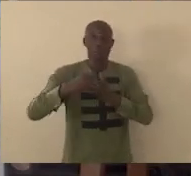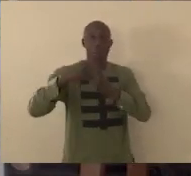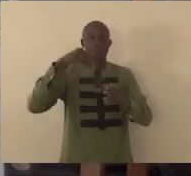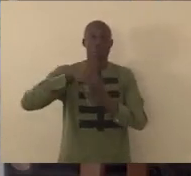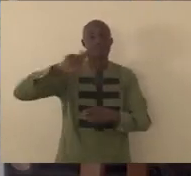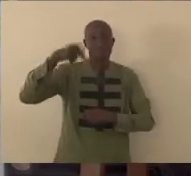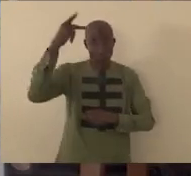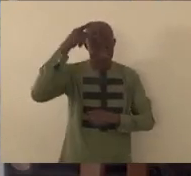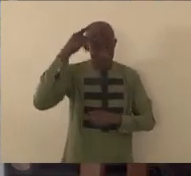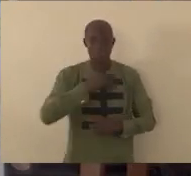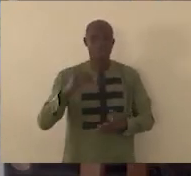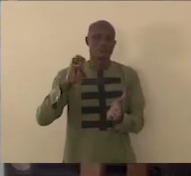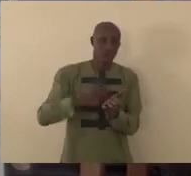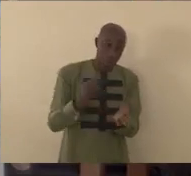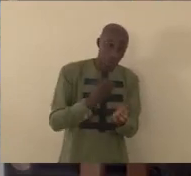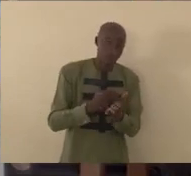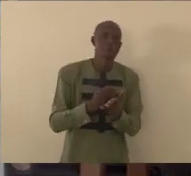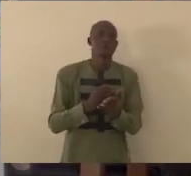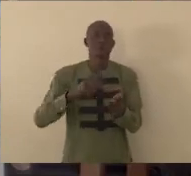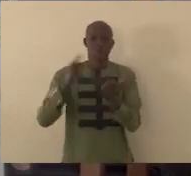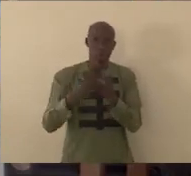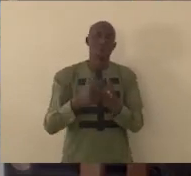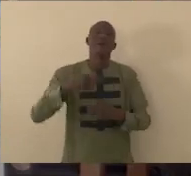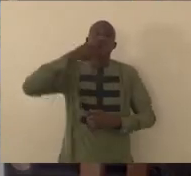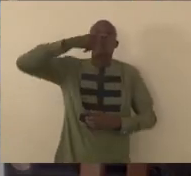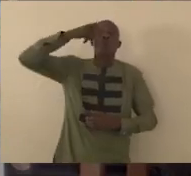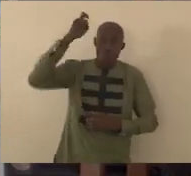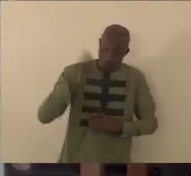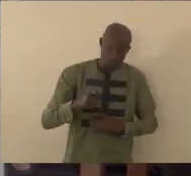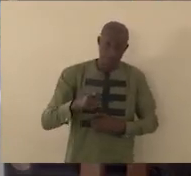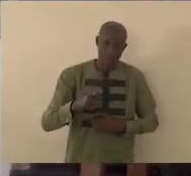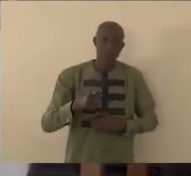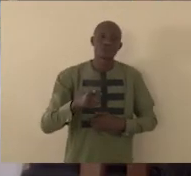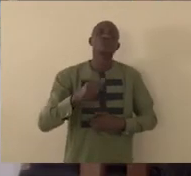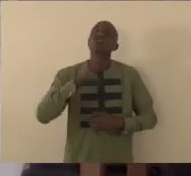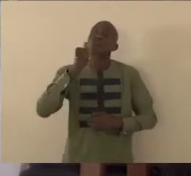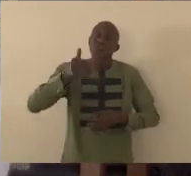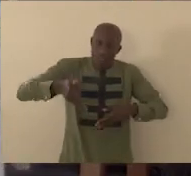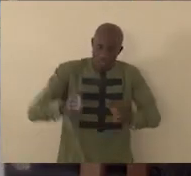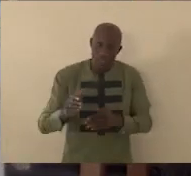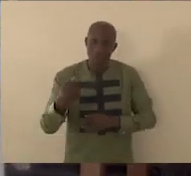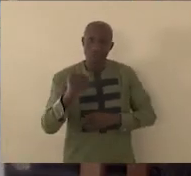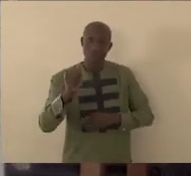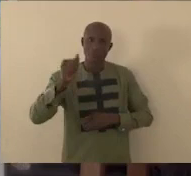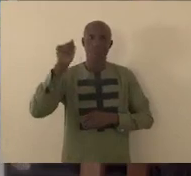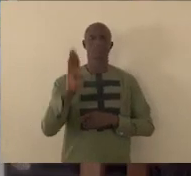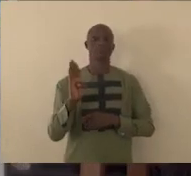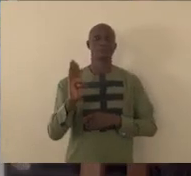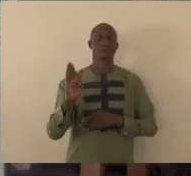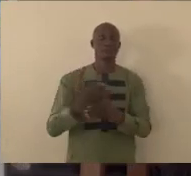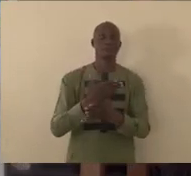in political and economic activities must take care not to let the gap between